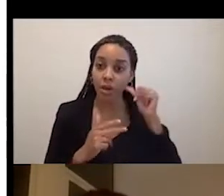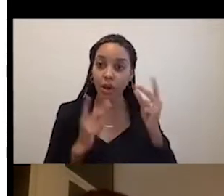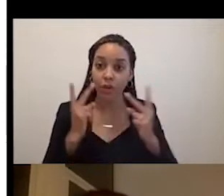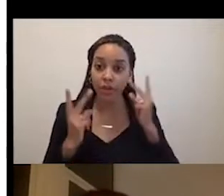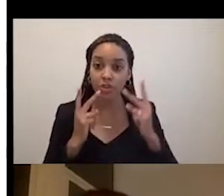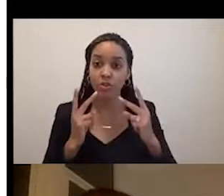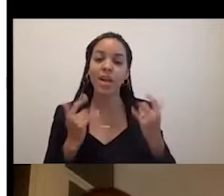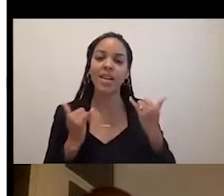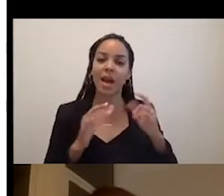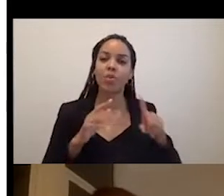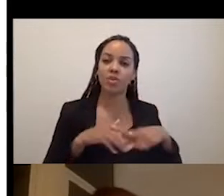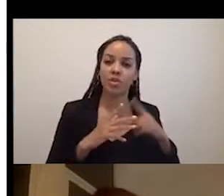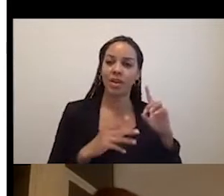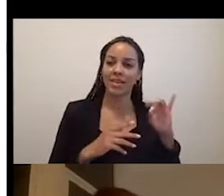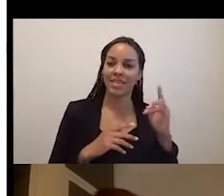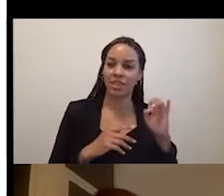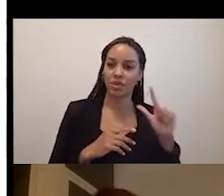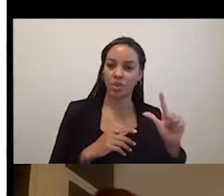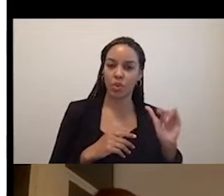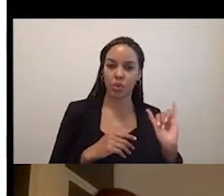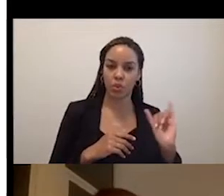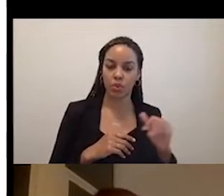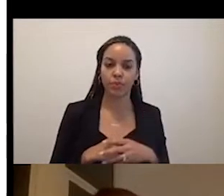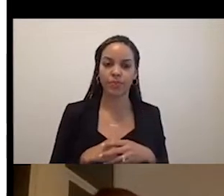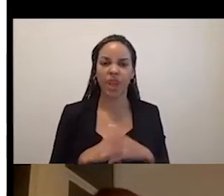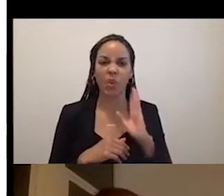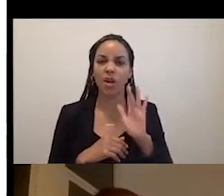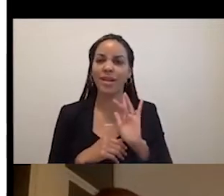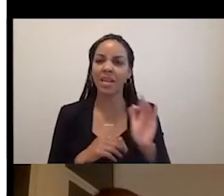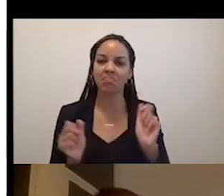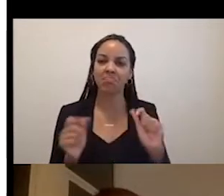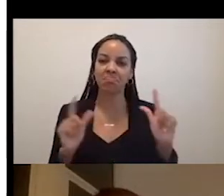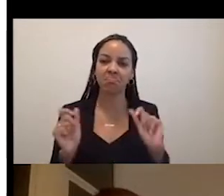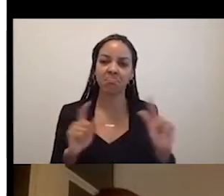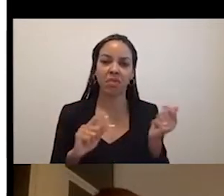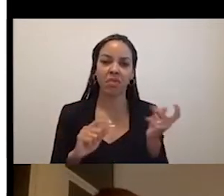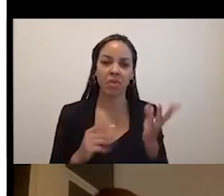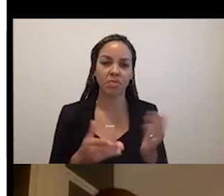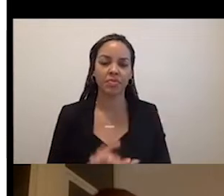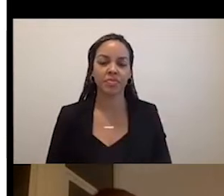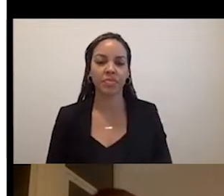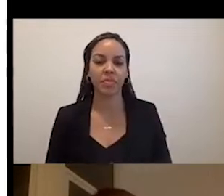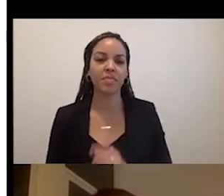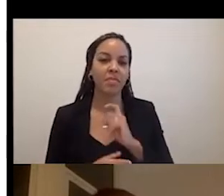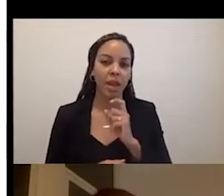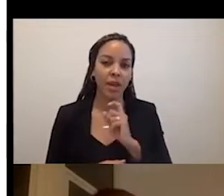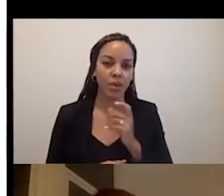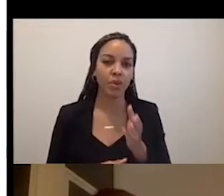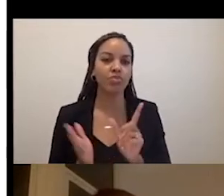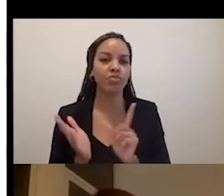technologies. And we'll click through a few slides just to give a sense of those. So yeah, next, that's metal,